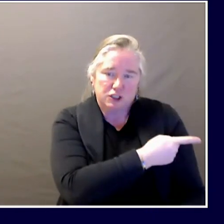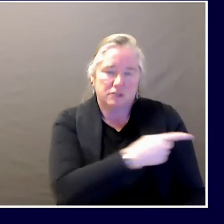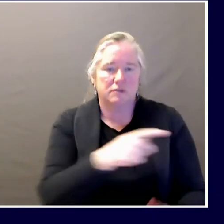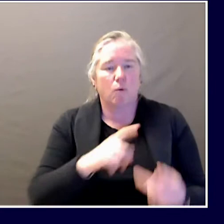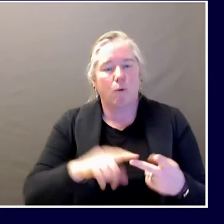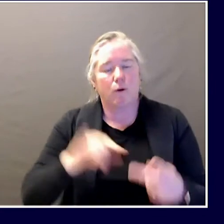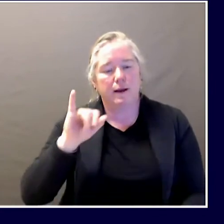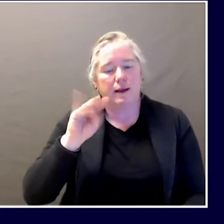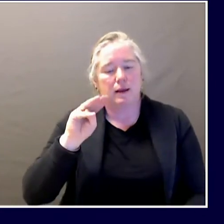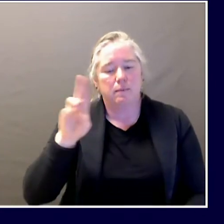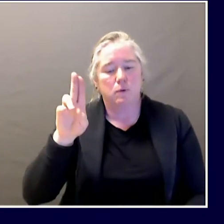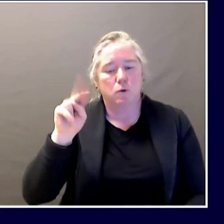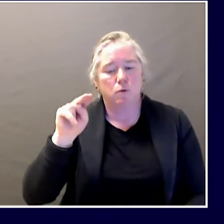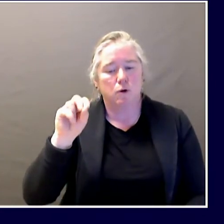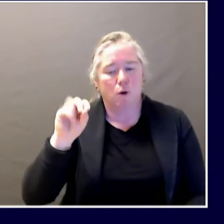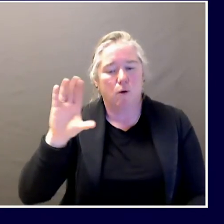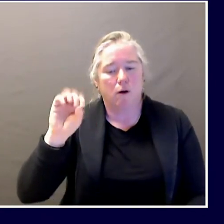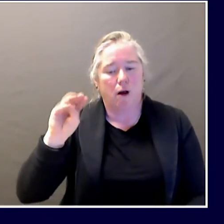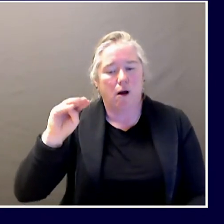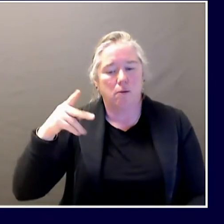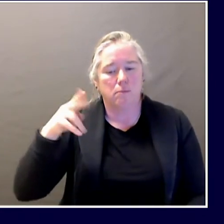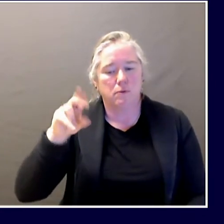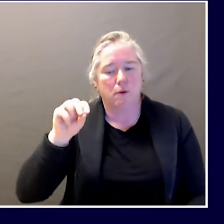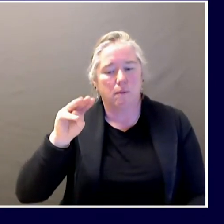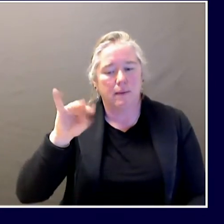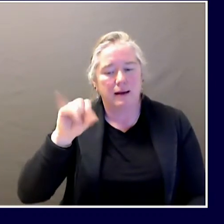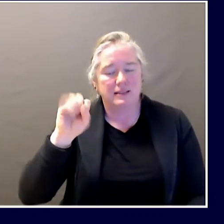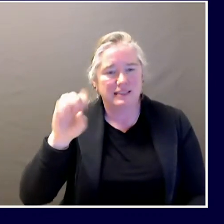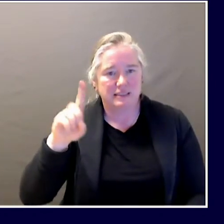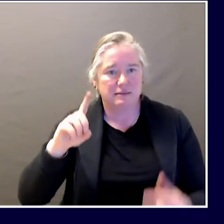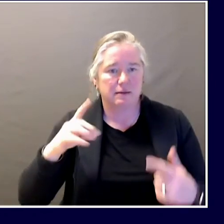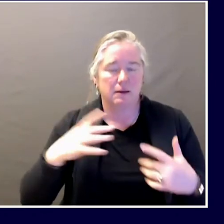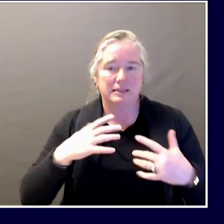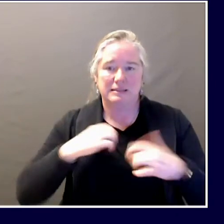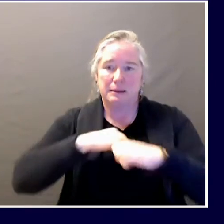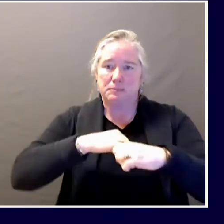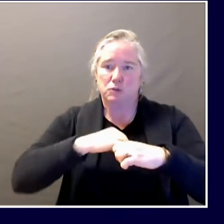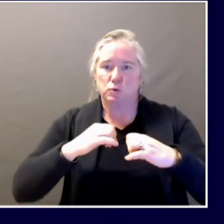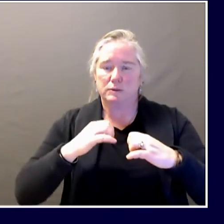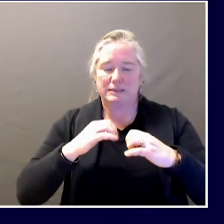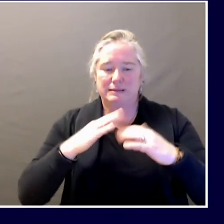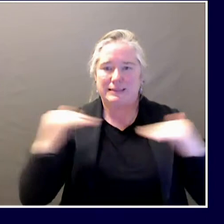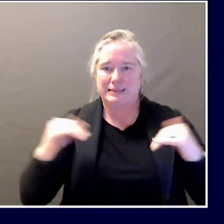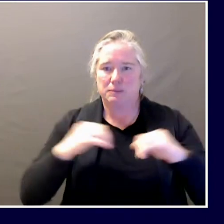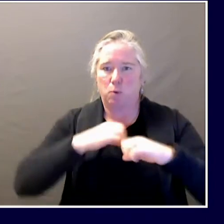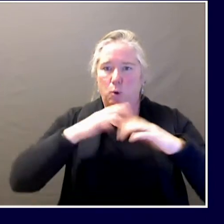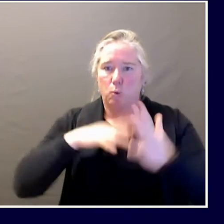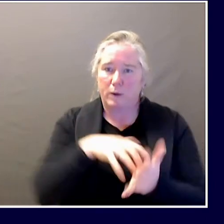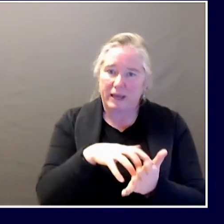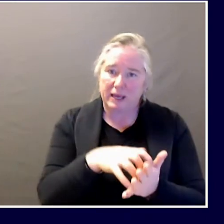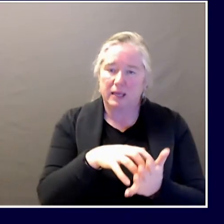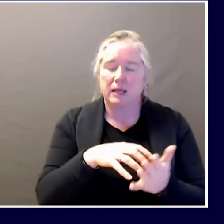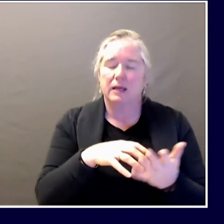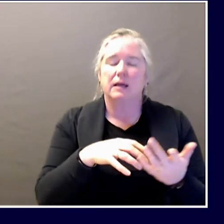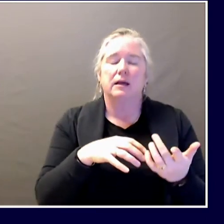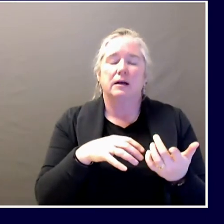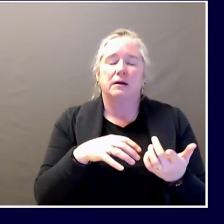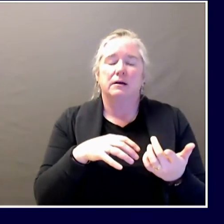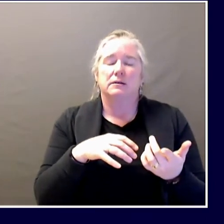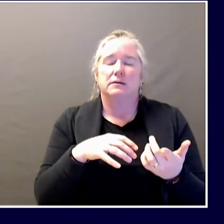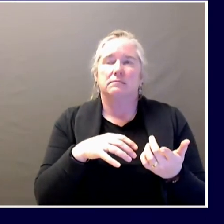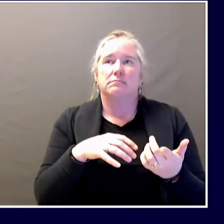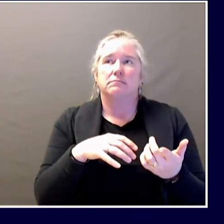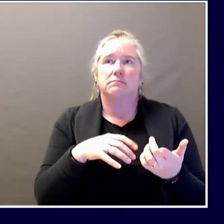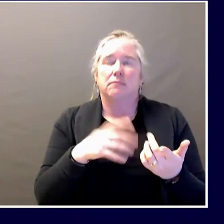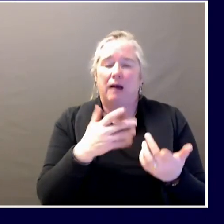any more advancement in potentially adding them in to get vaccinated. I asked because I was reached